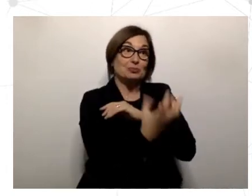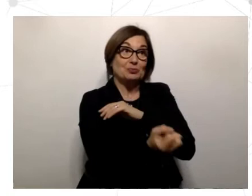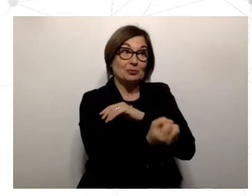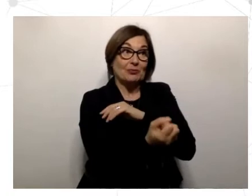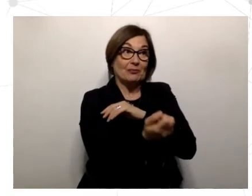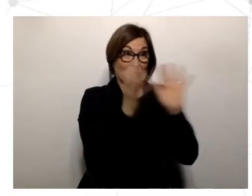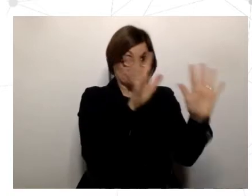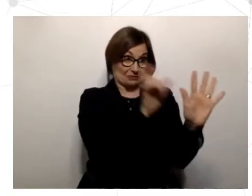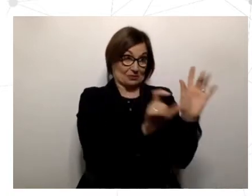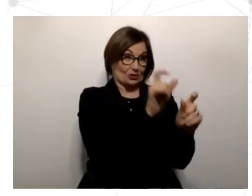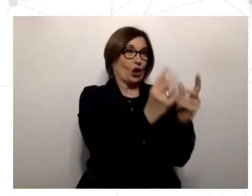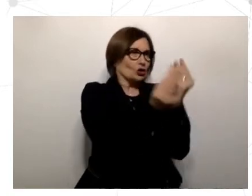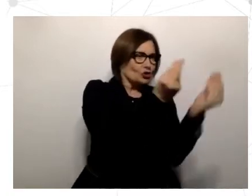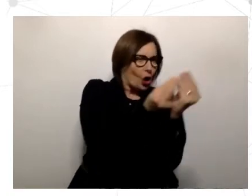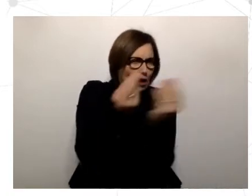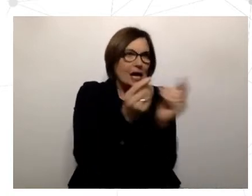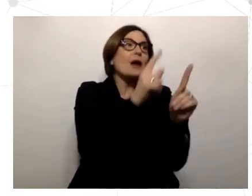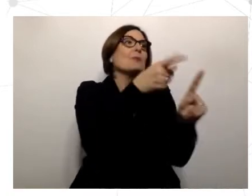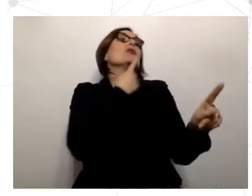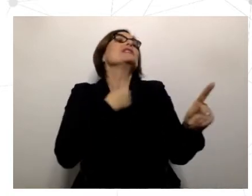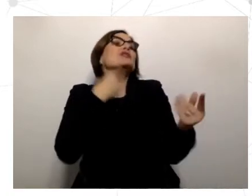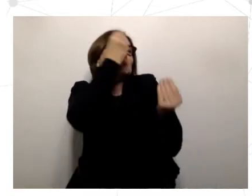giocateci e fateci sapere che cosa ne pensate.